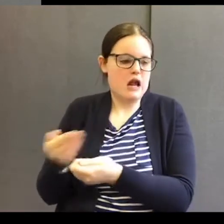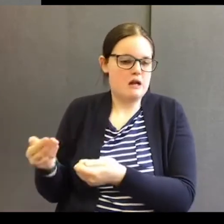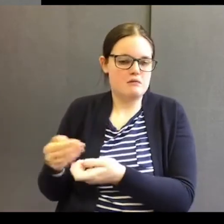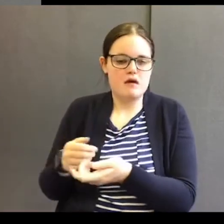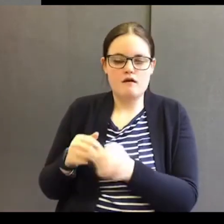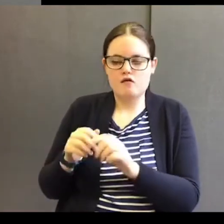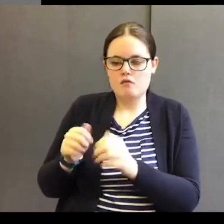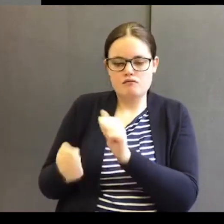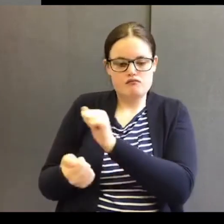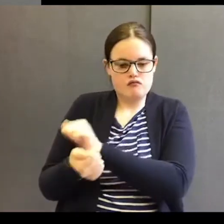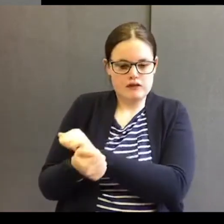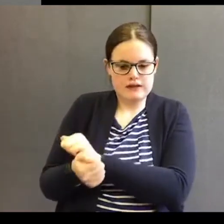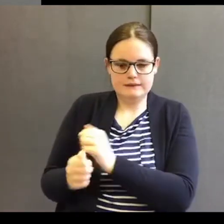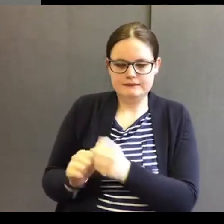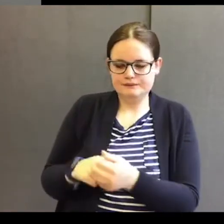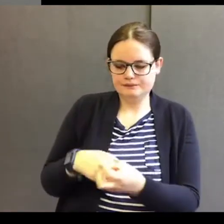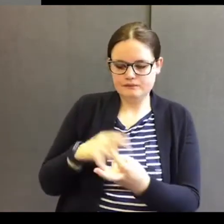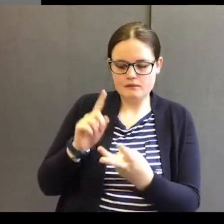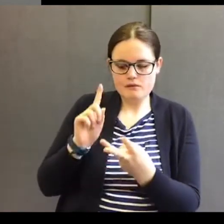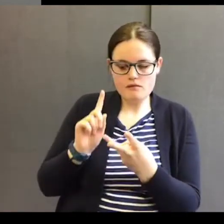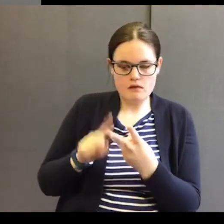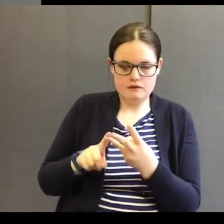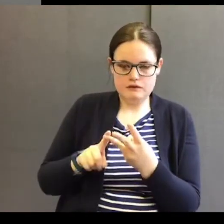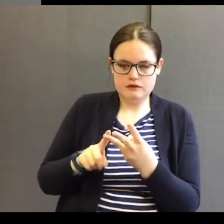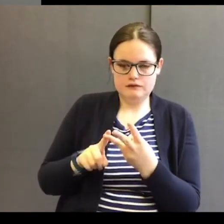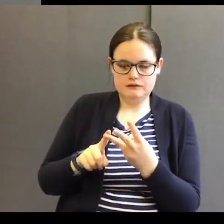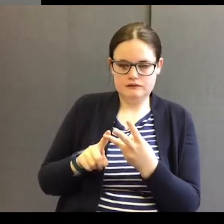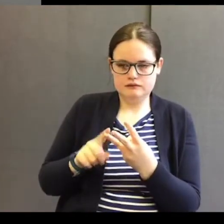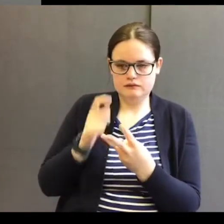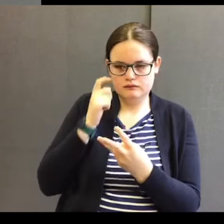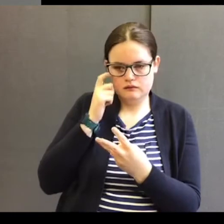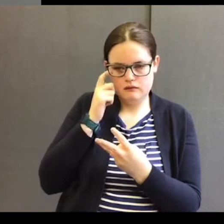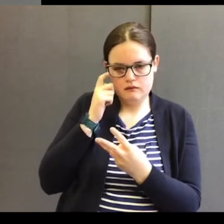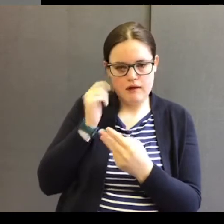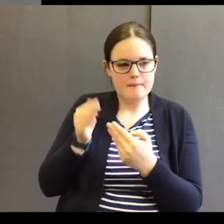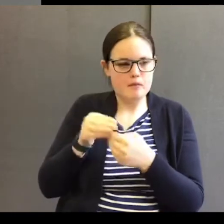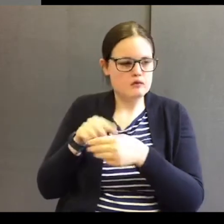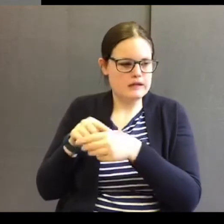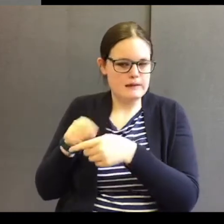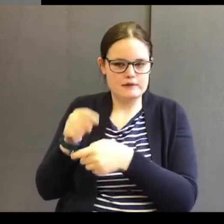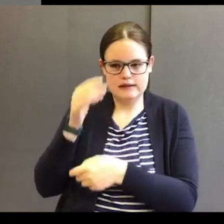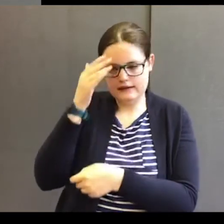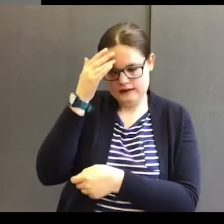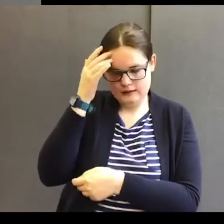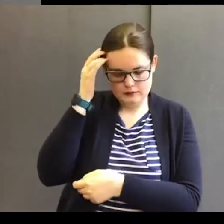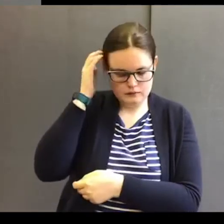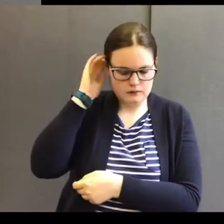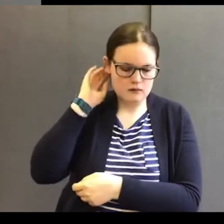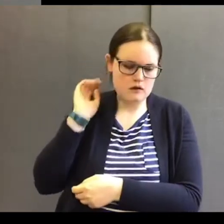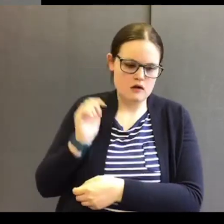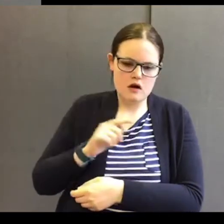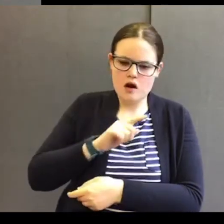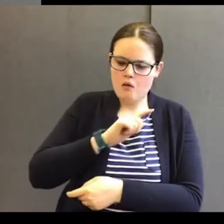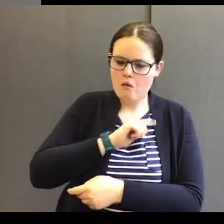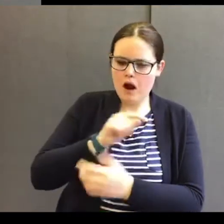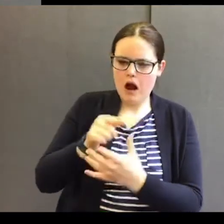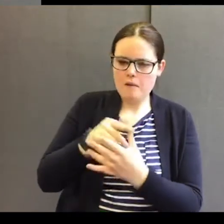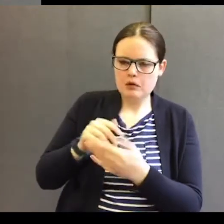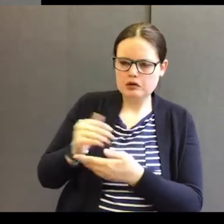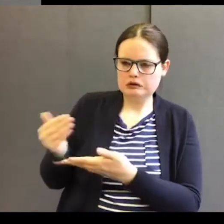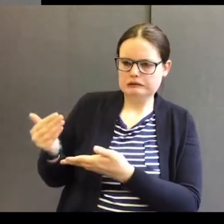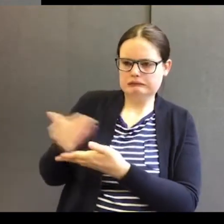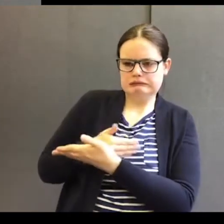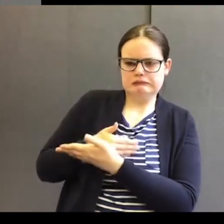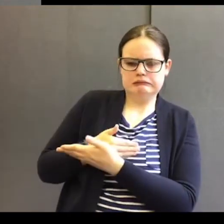them, from the prison. And then thirdly, we shall spend a bit more time on this. Why were they